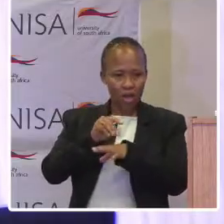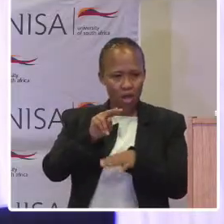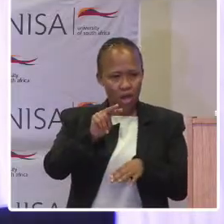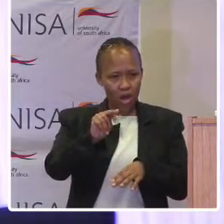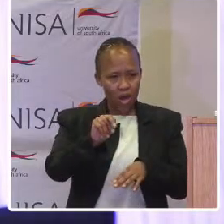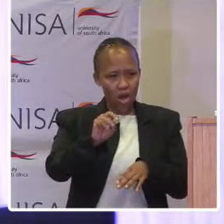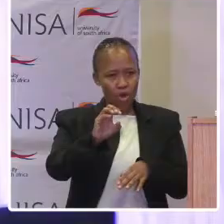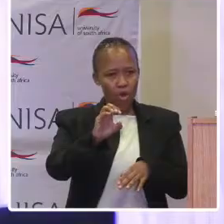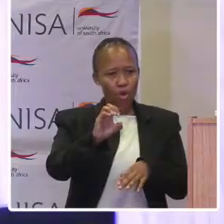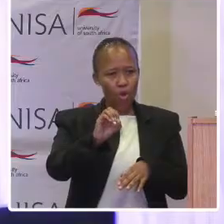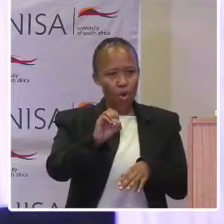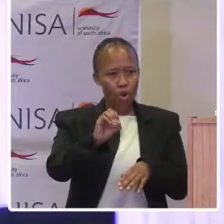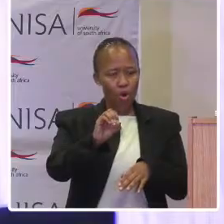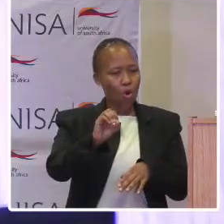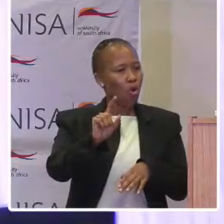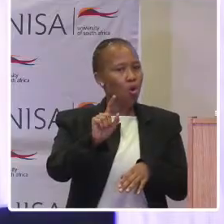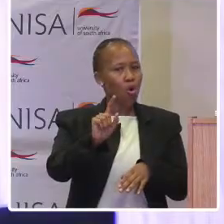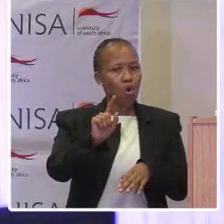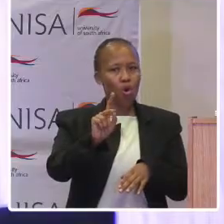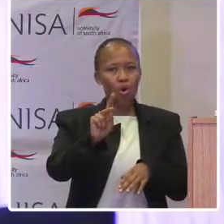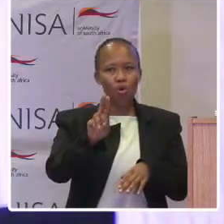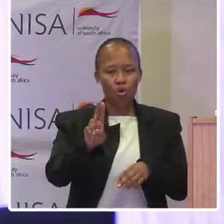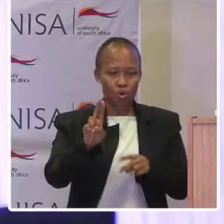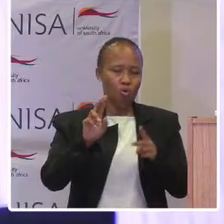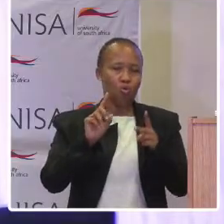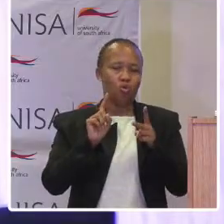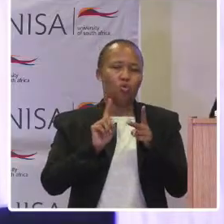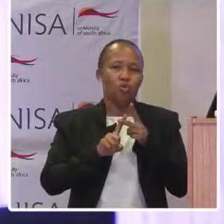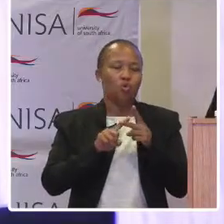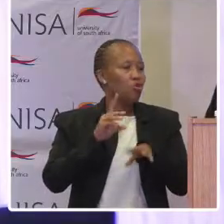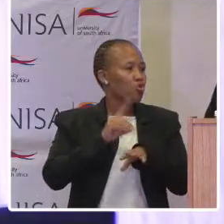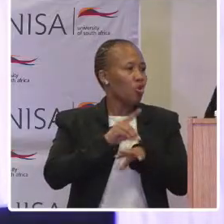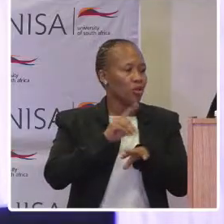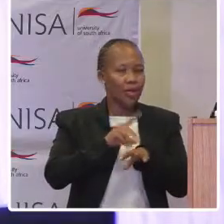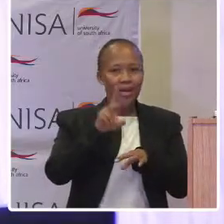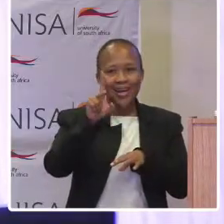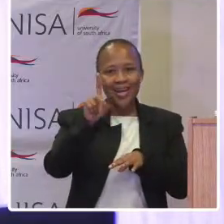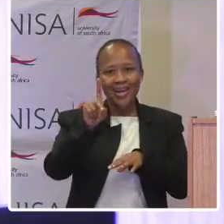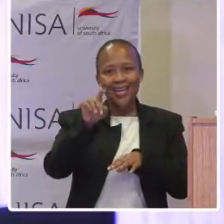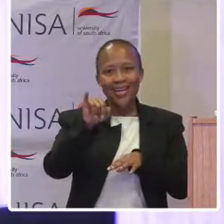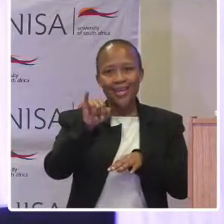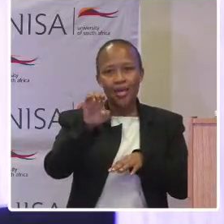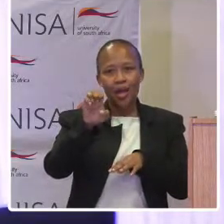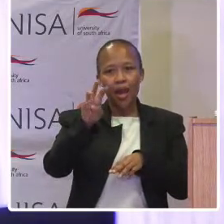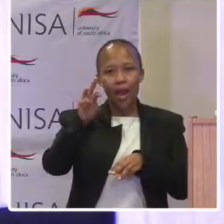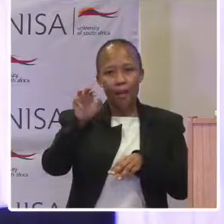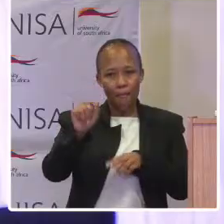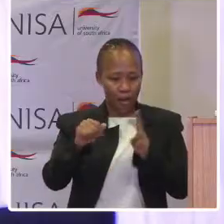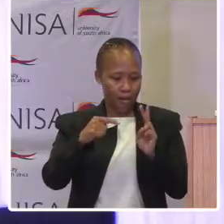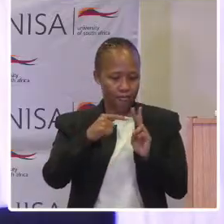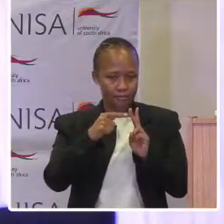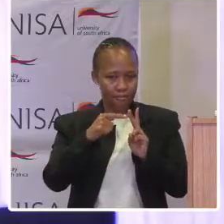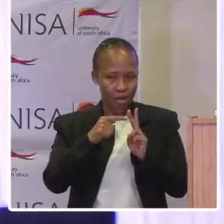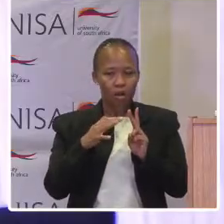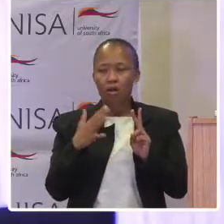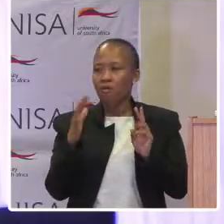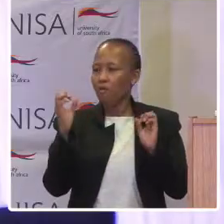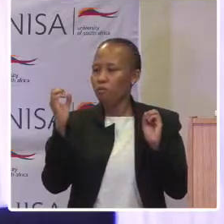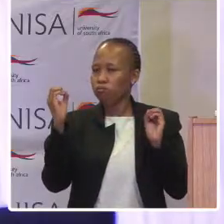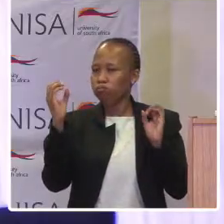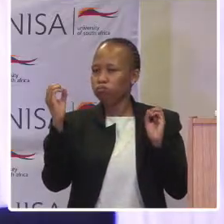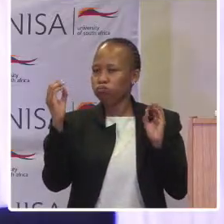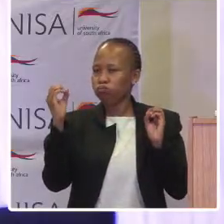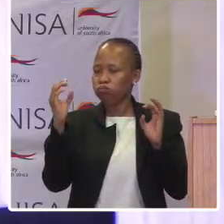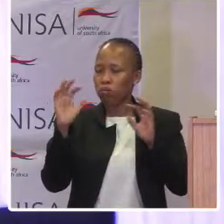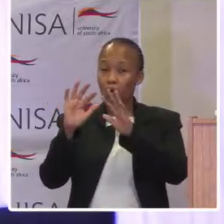Doc. Also, thank you, Dr. Kiema, for giving us a global